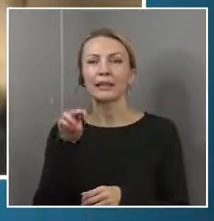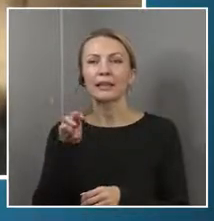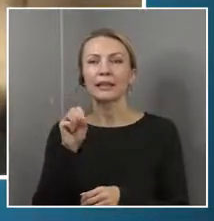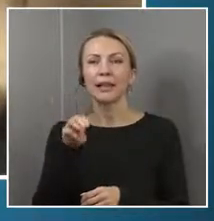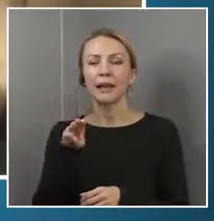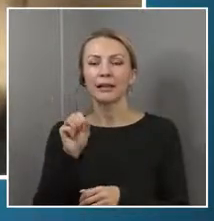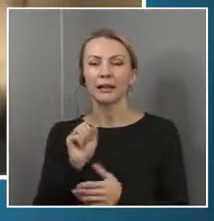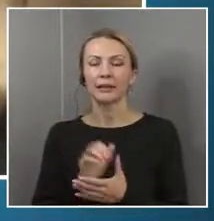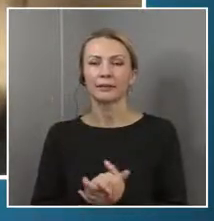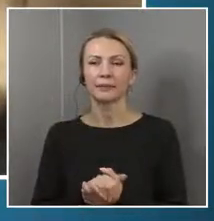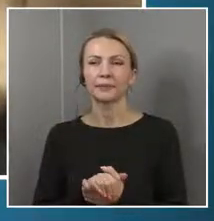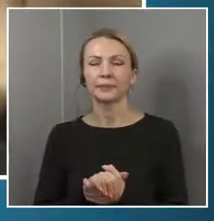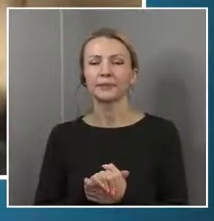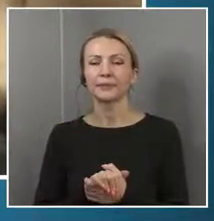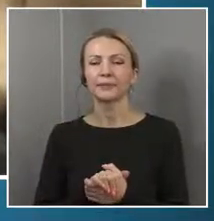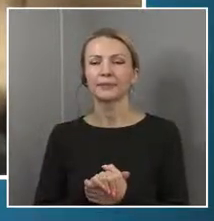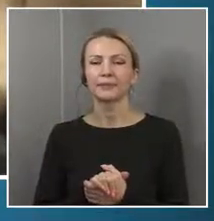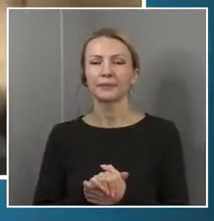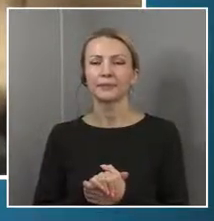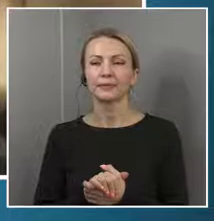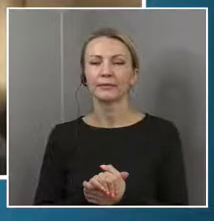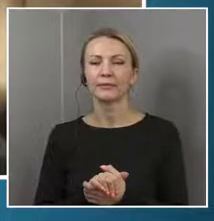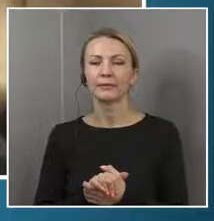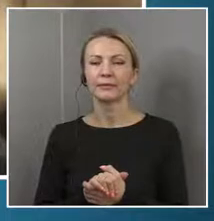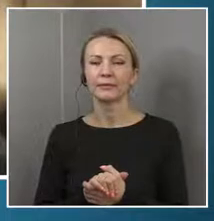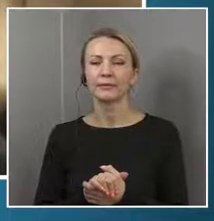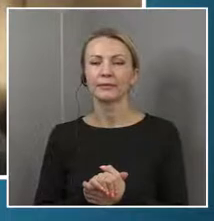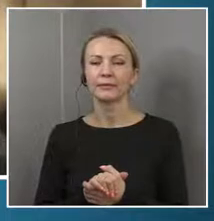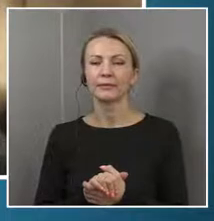I'll tell you in a moment.